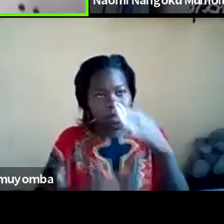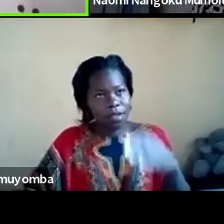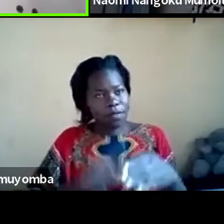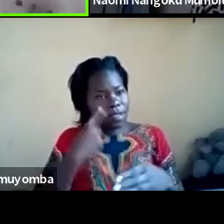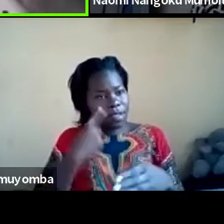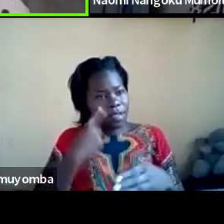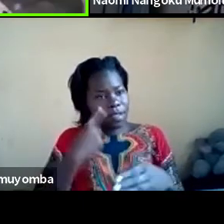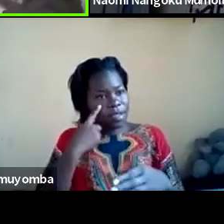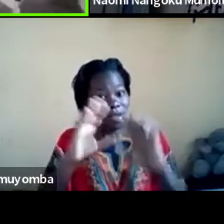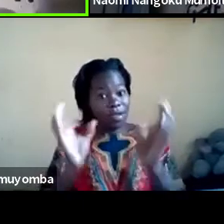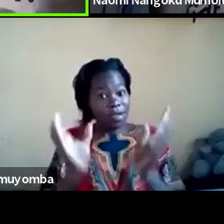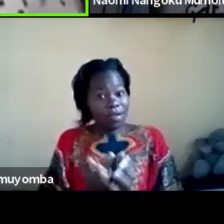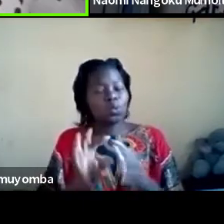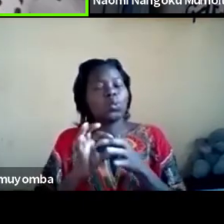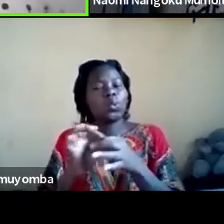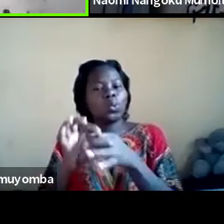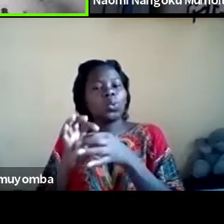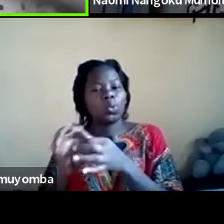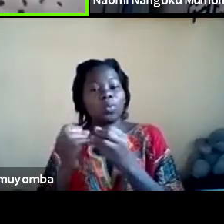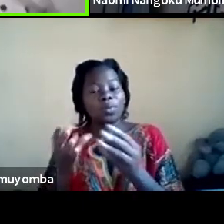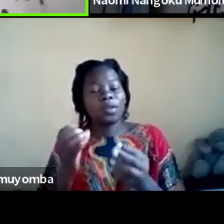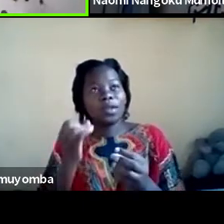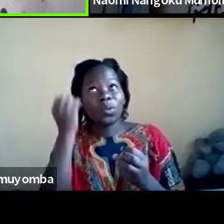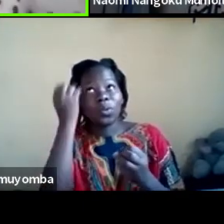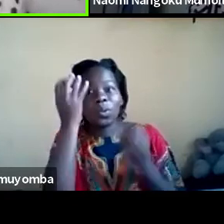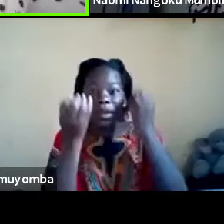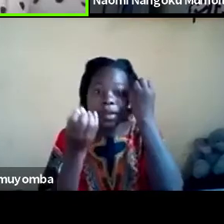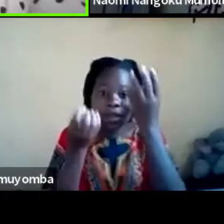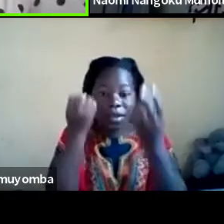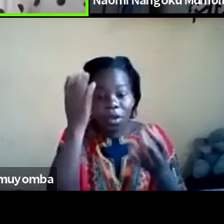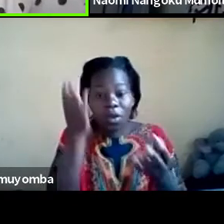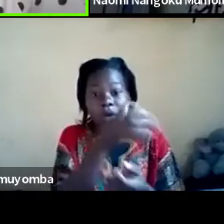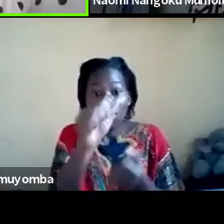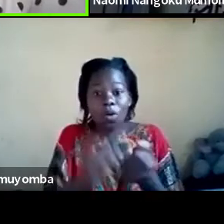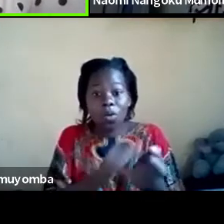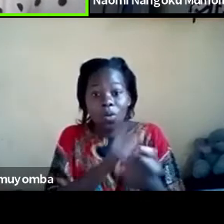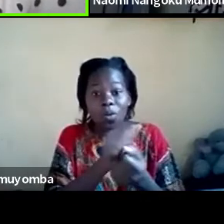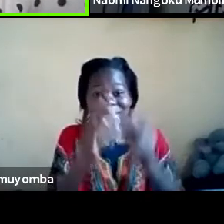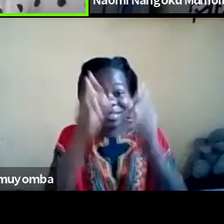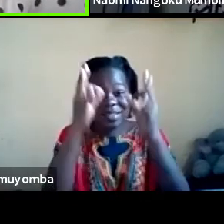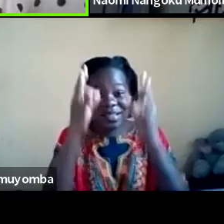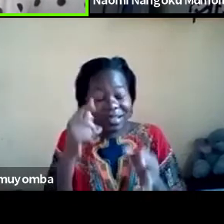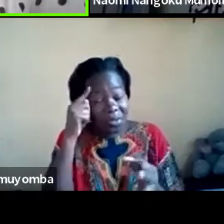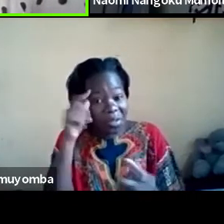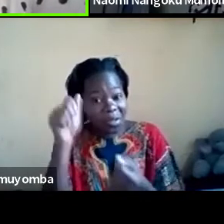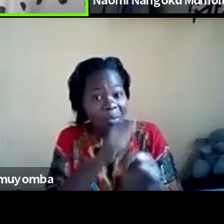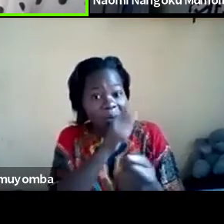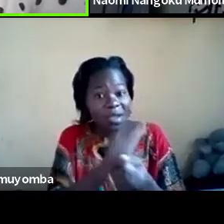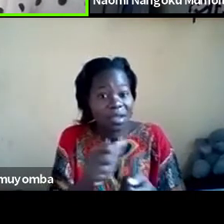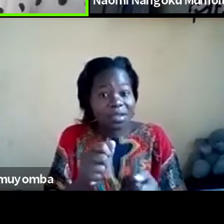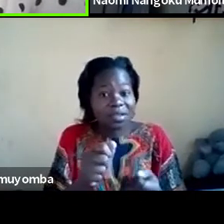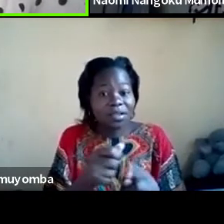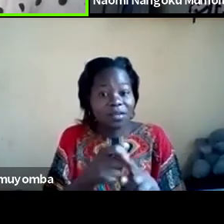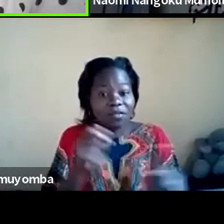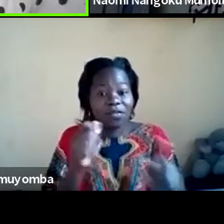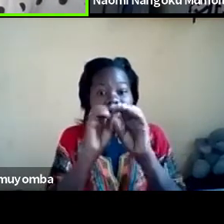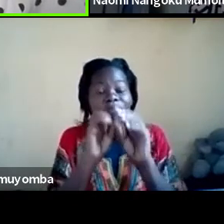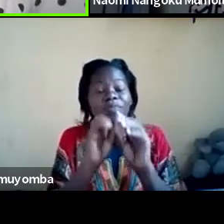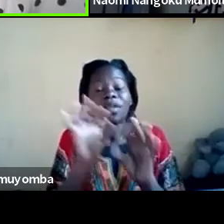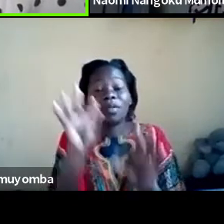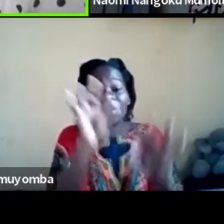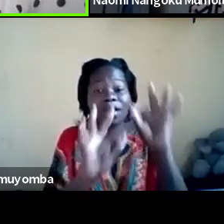product that we think is waste product from the decorative works on buildings. For her, she has started another arm of business in terms of